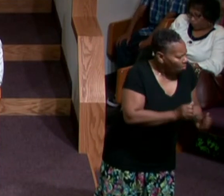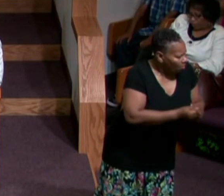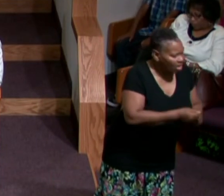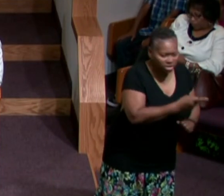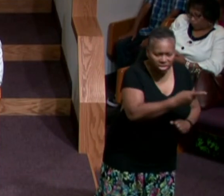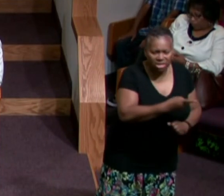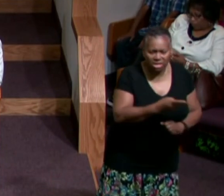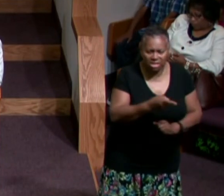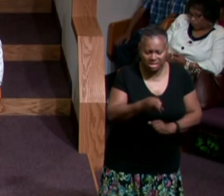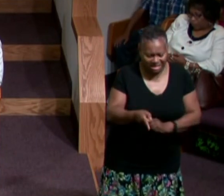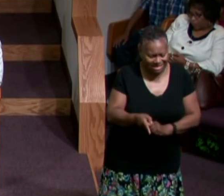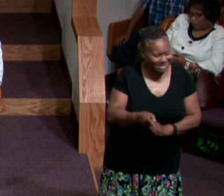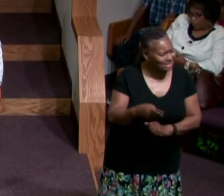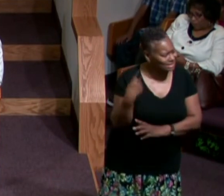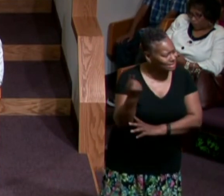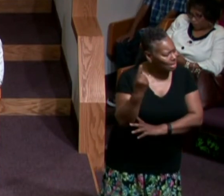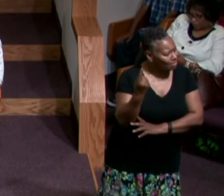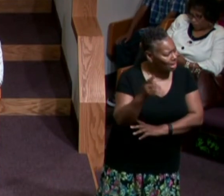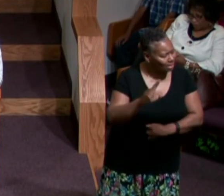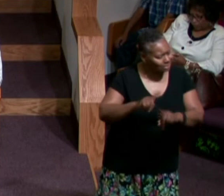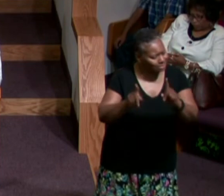I'm done.